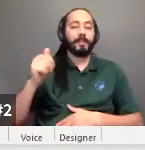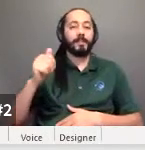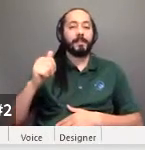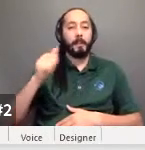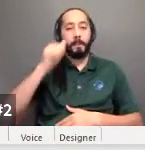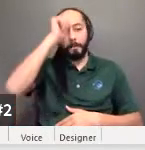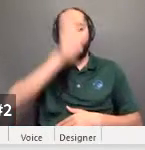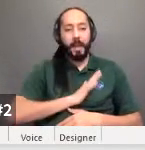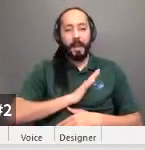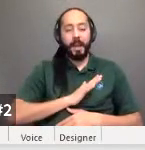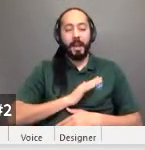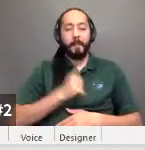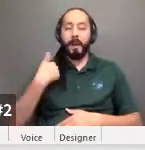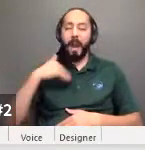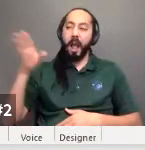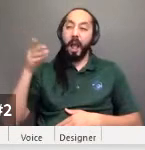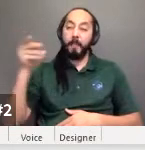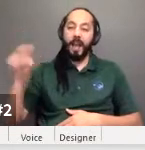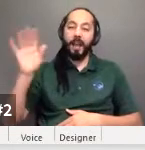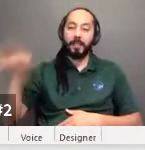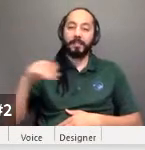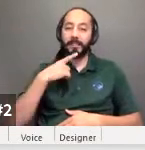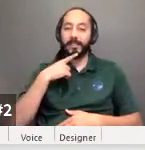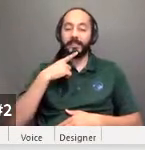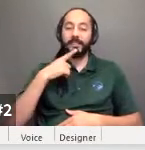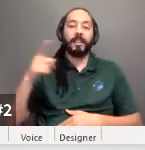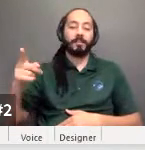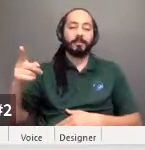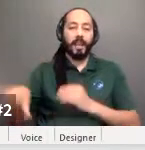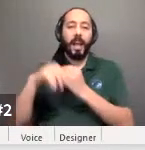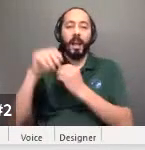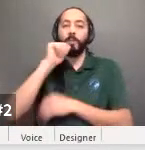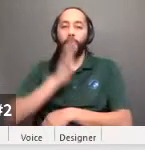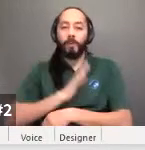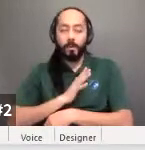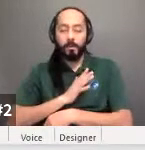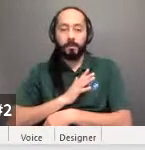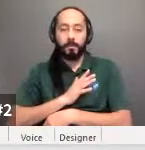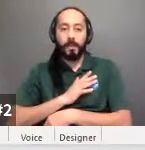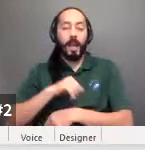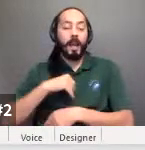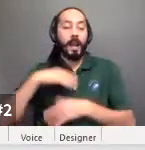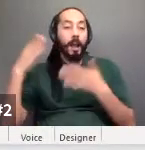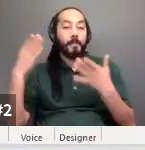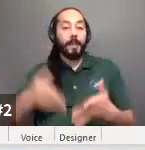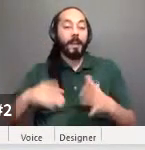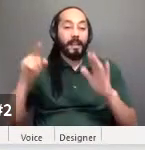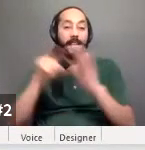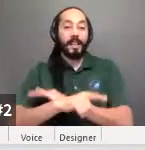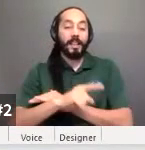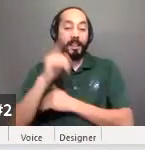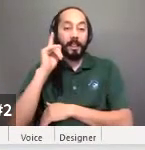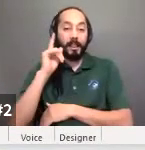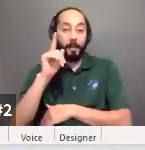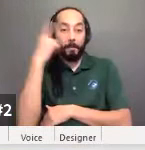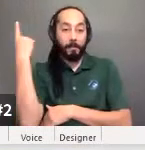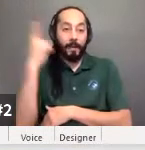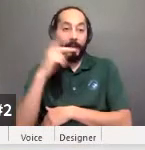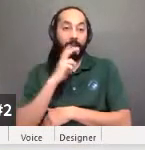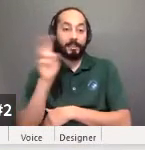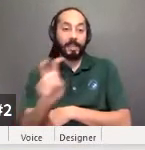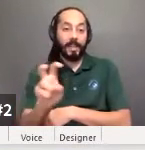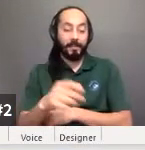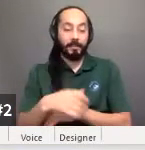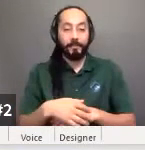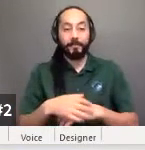it. So there I am in my pretty green dress off killing the black snake. And then here's another piece of art, which